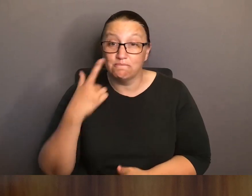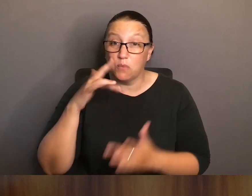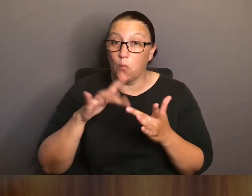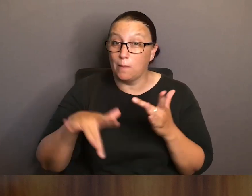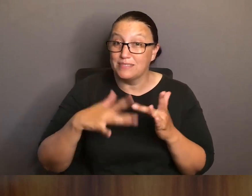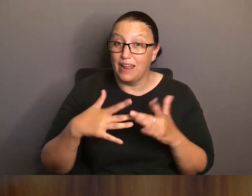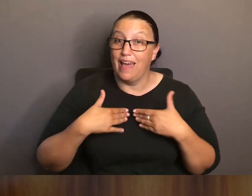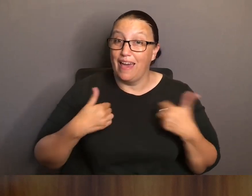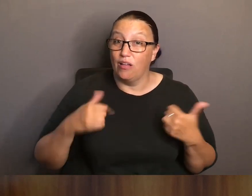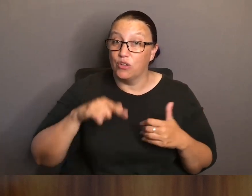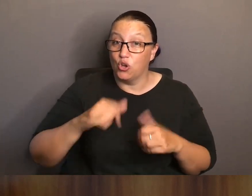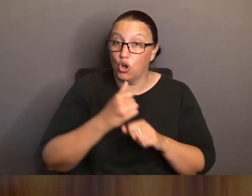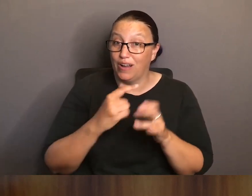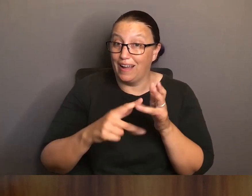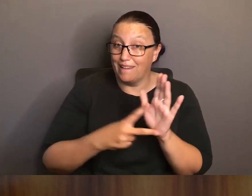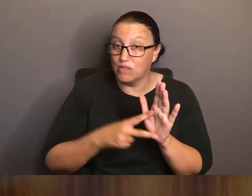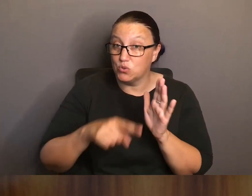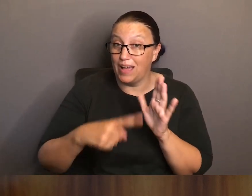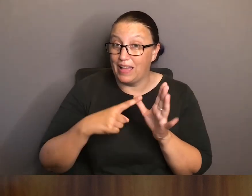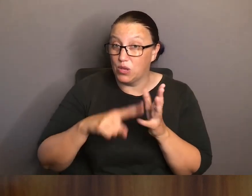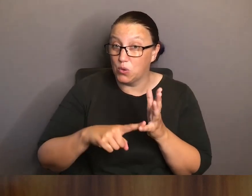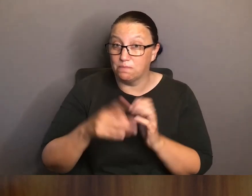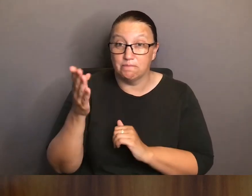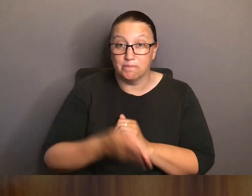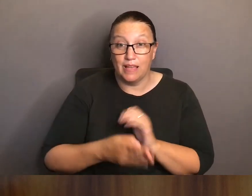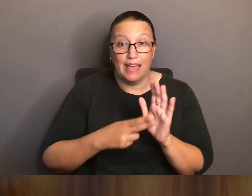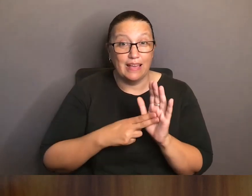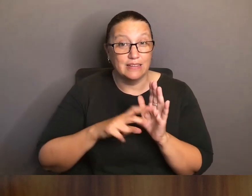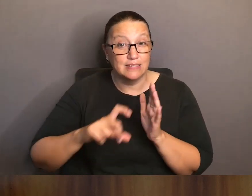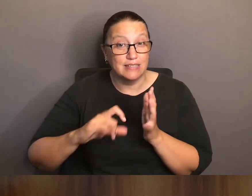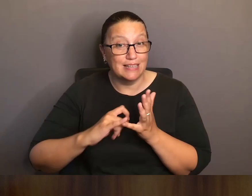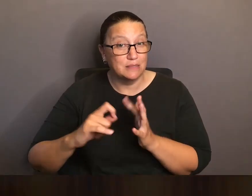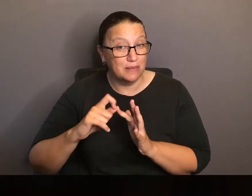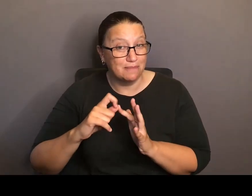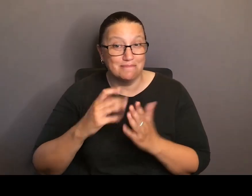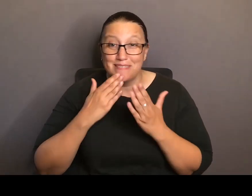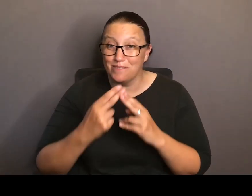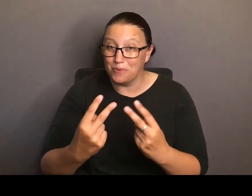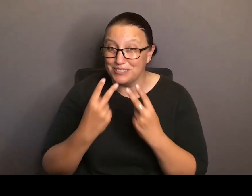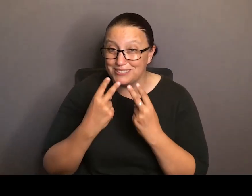health.gov.au/NCSP. Thank you for watching today.